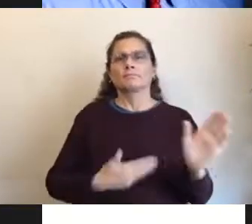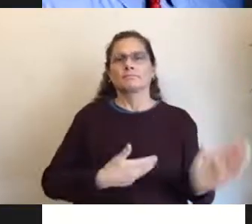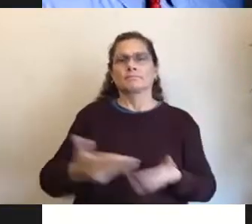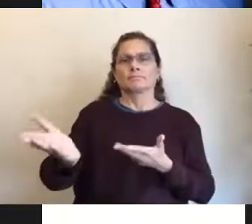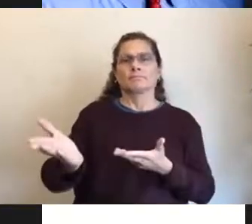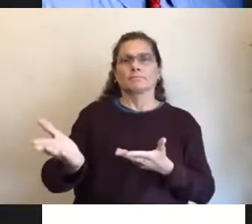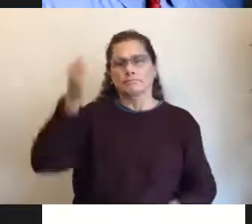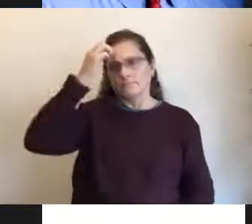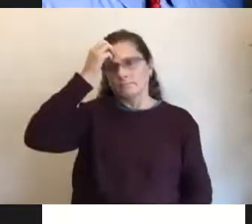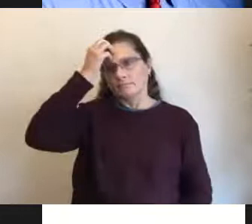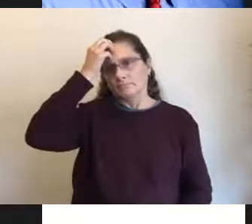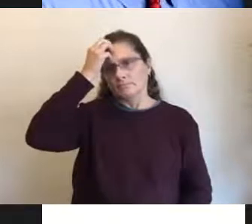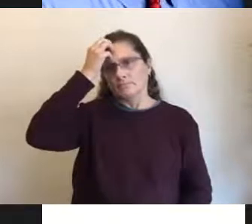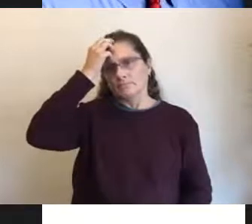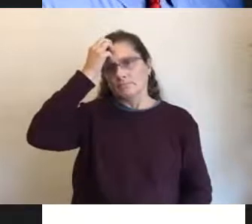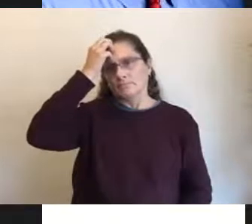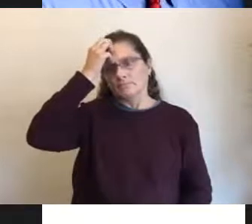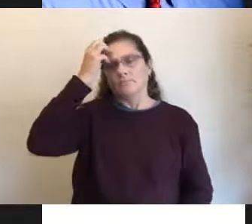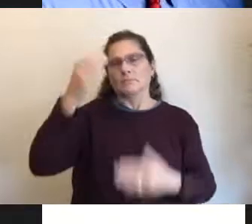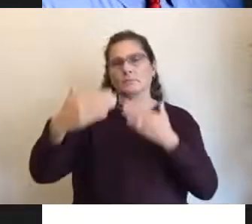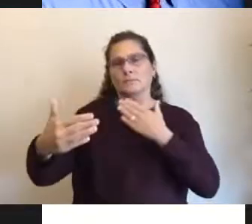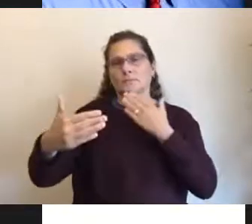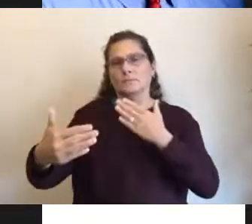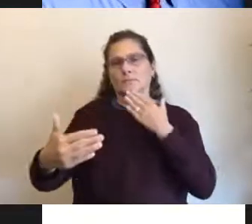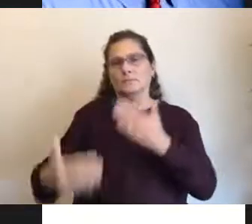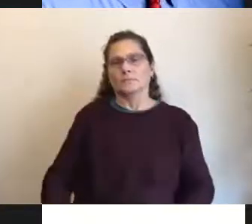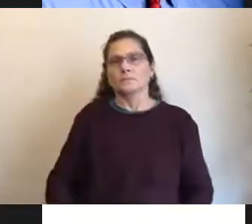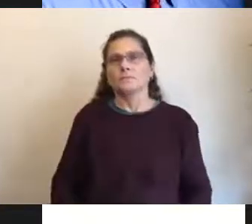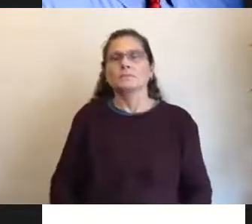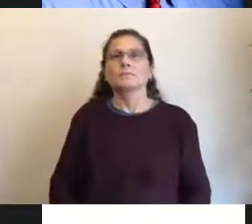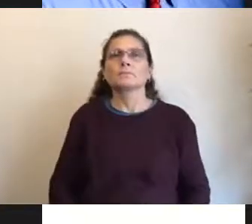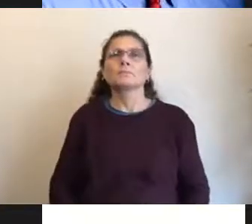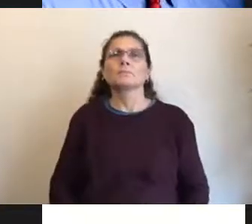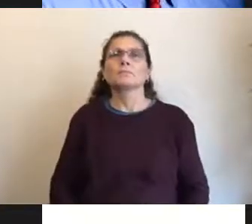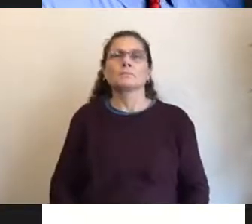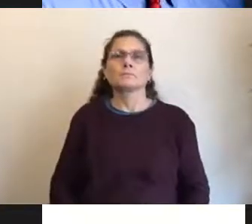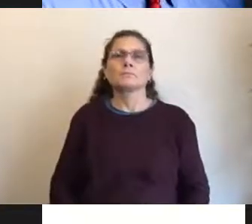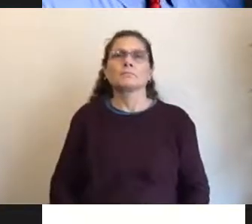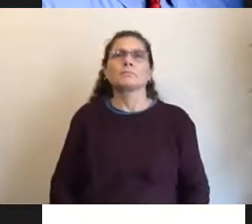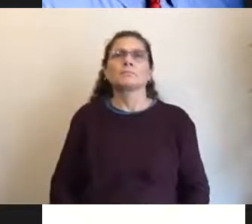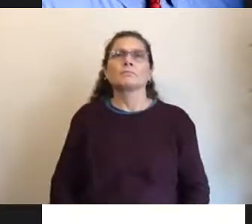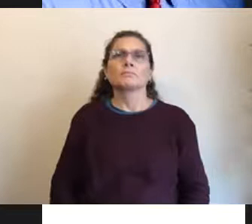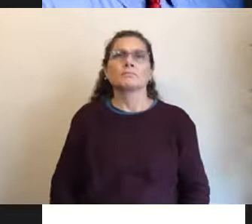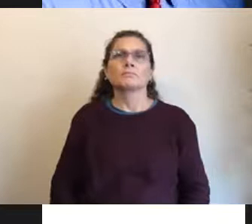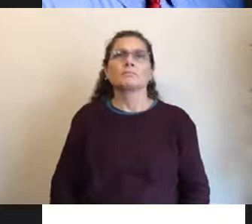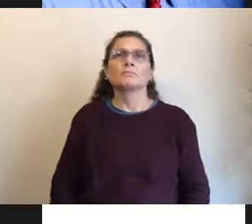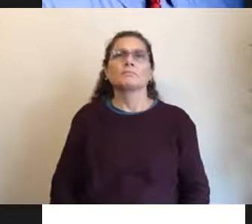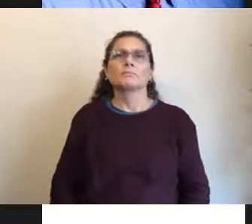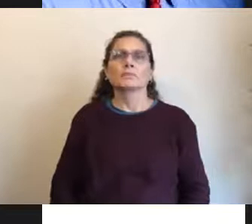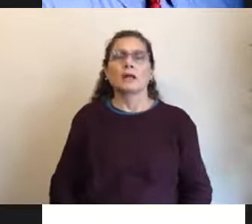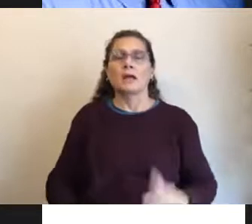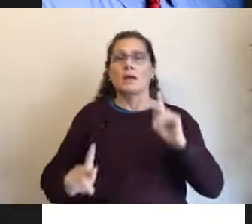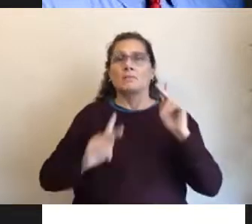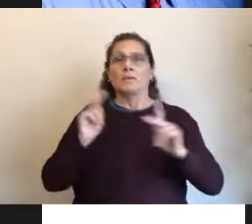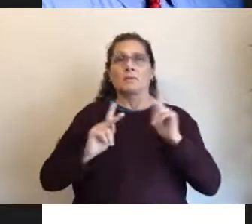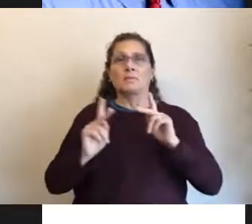On behalf of the more than 100 enrollment experts serving the Milwaukee community, many thanks to the mayor